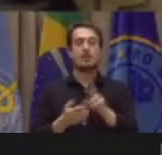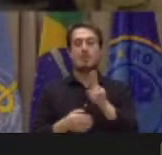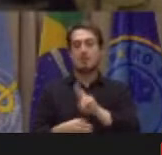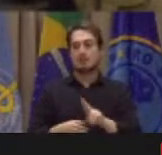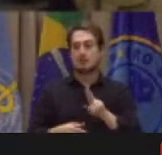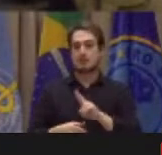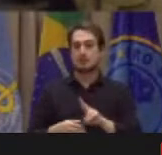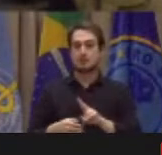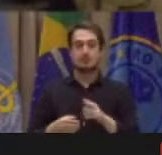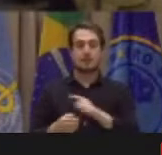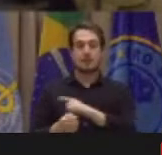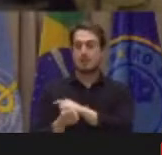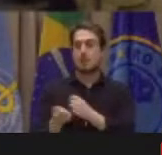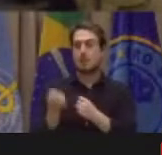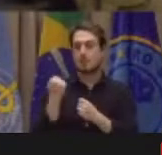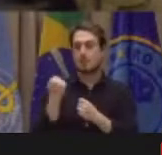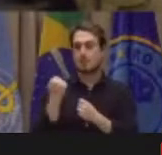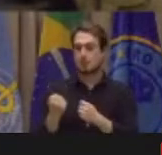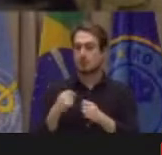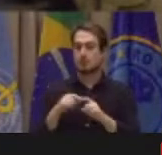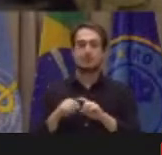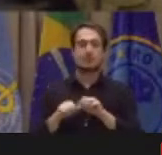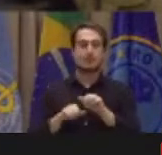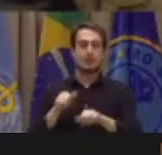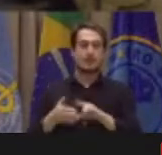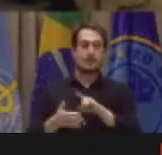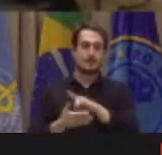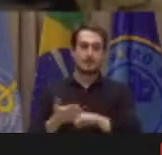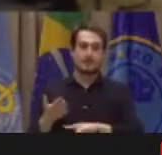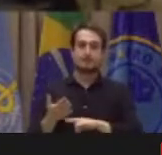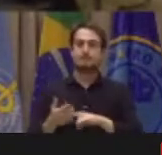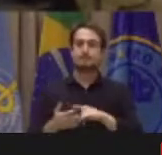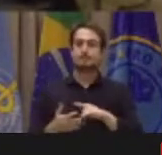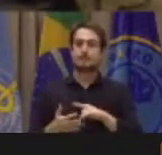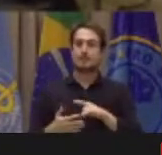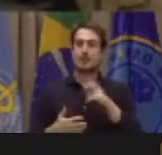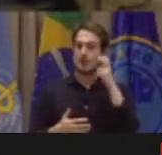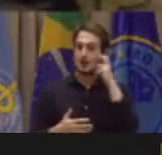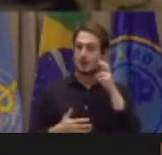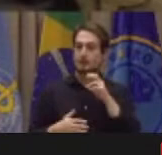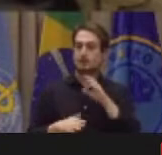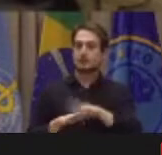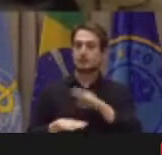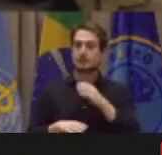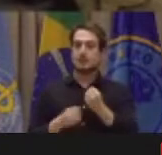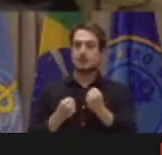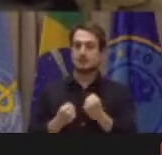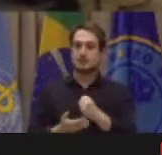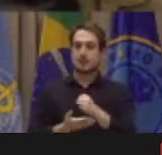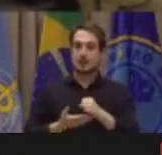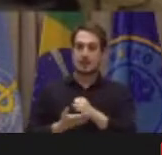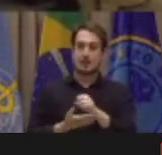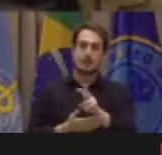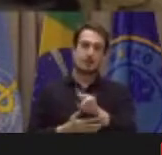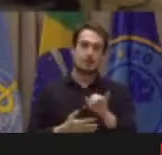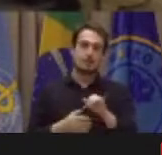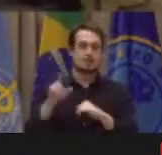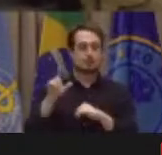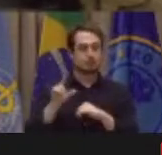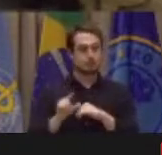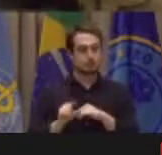We when the processes become intelligent, smart, and they are